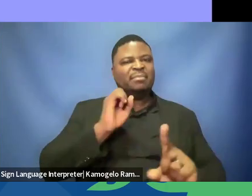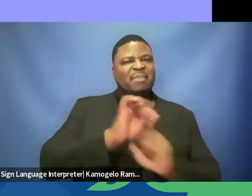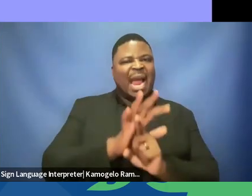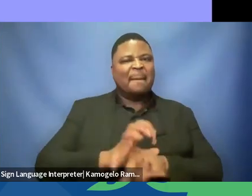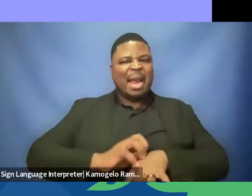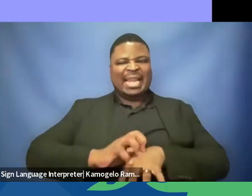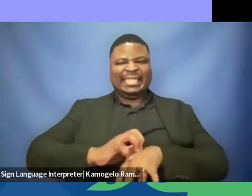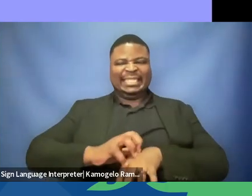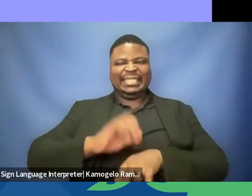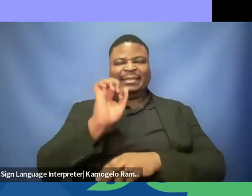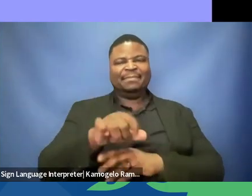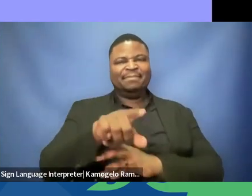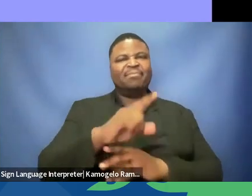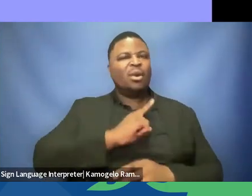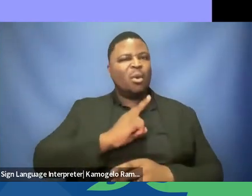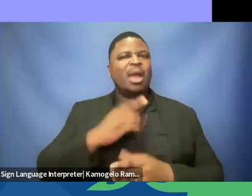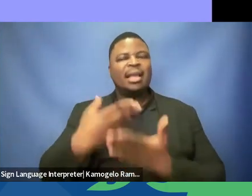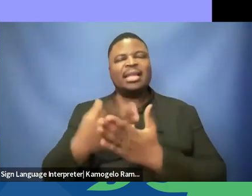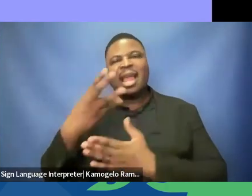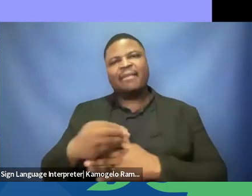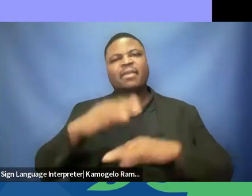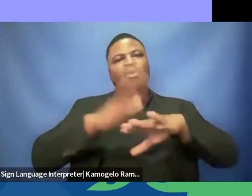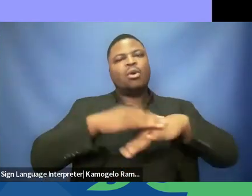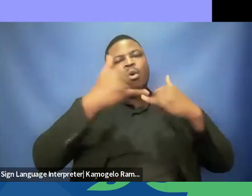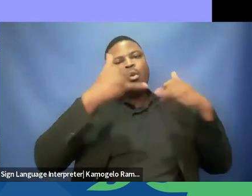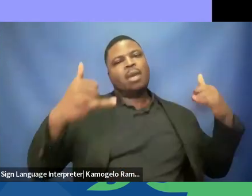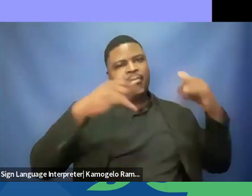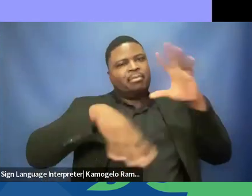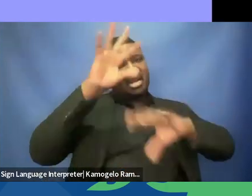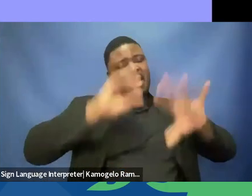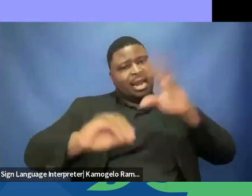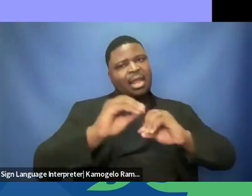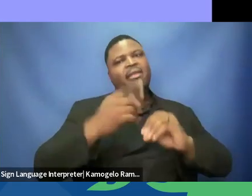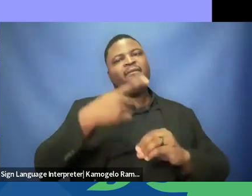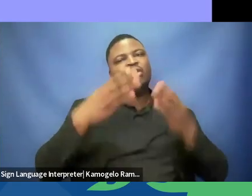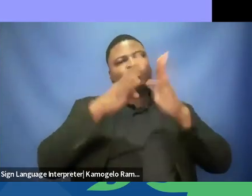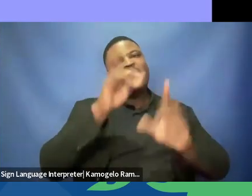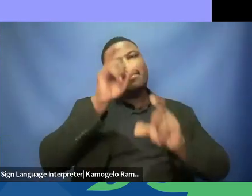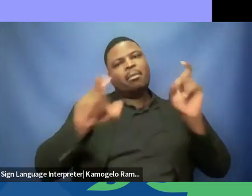e-learning platform whereby CBT is available for the general population.